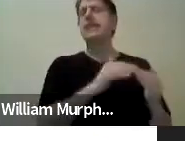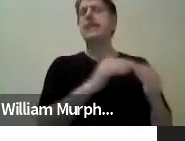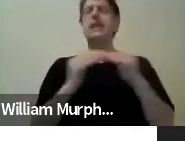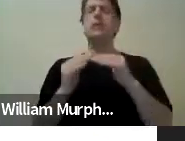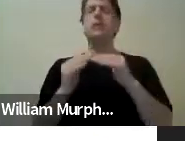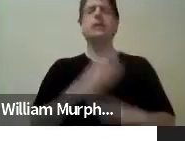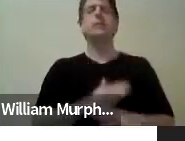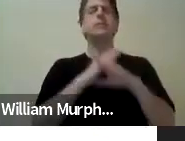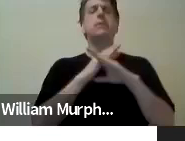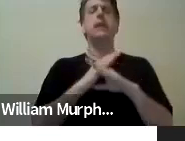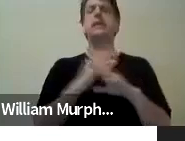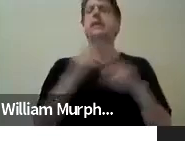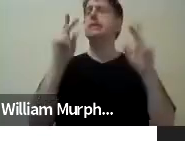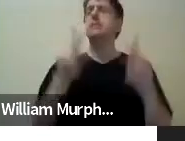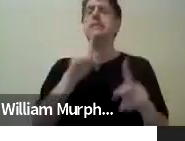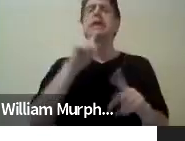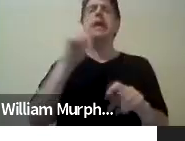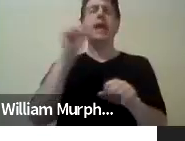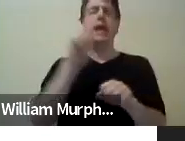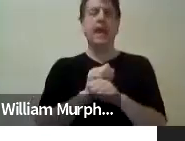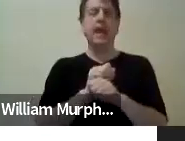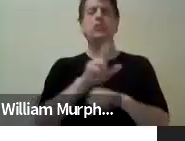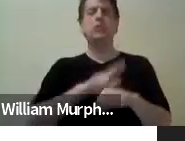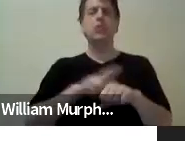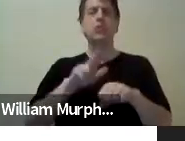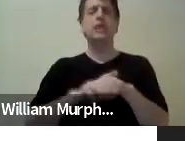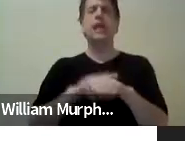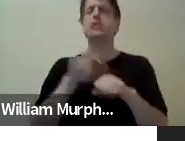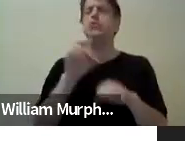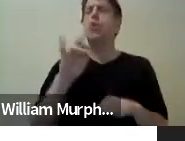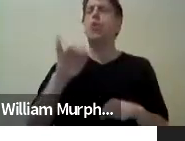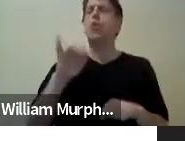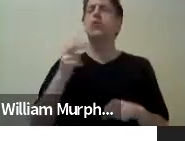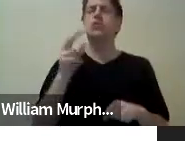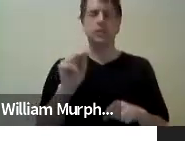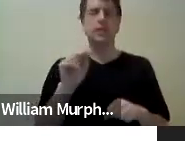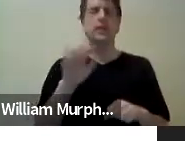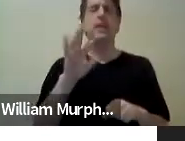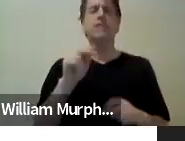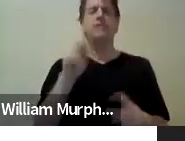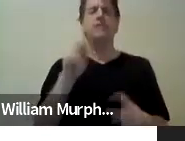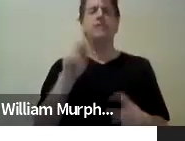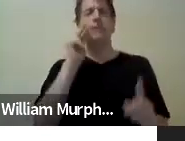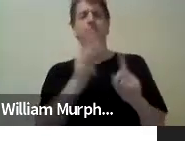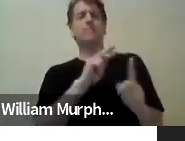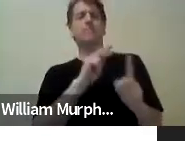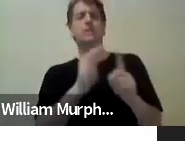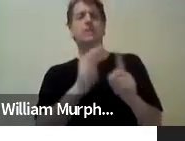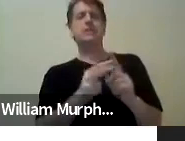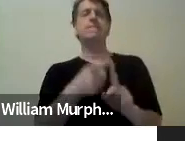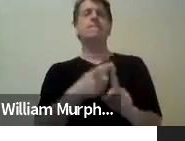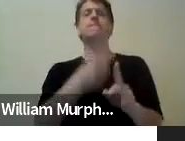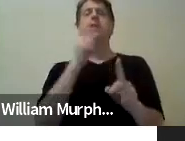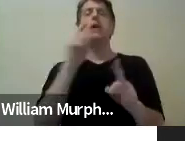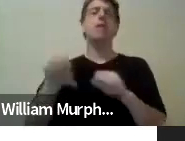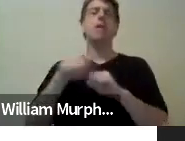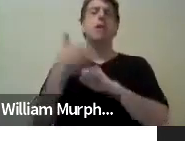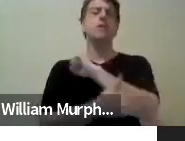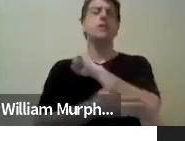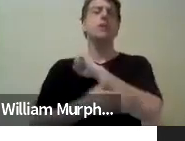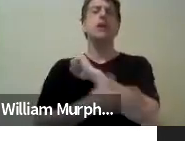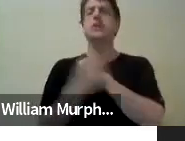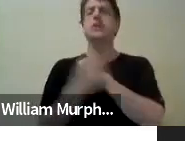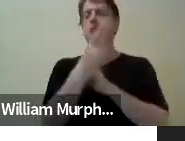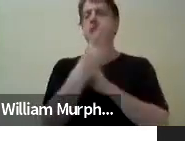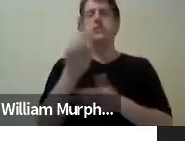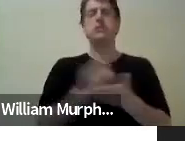as the person's actual national origin. So if you are perceived to be from another country and someone discriminates against you